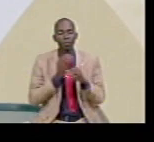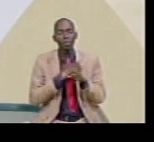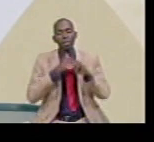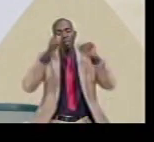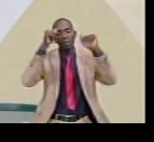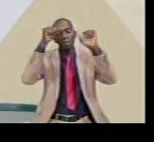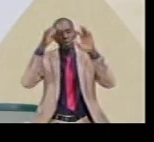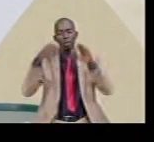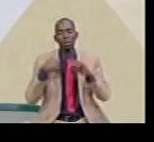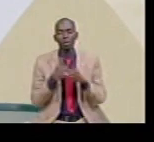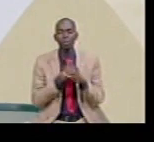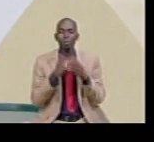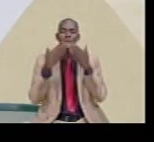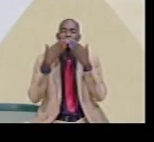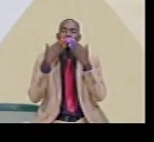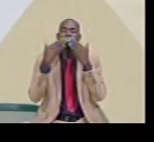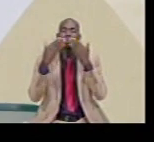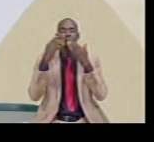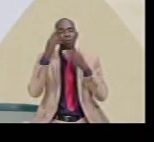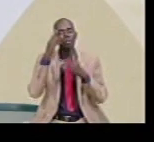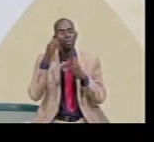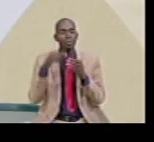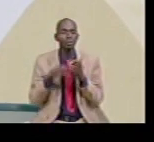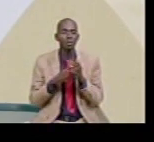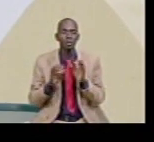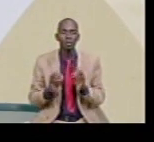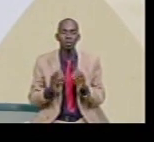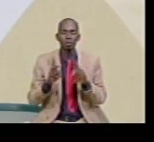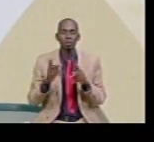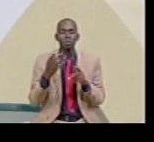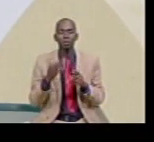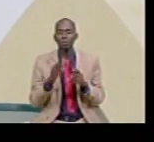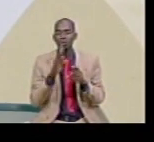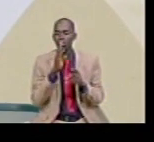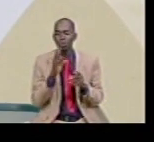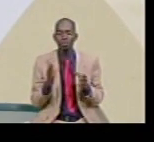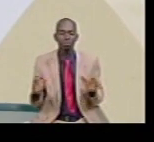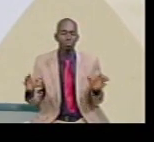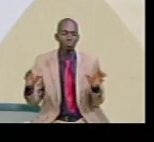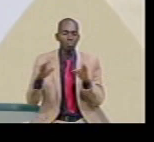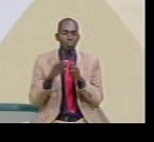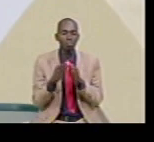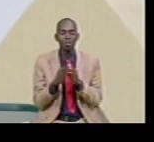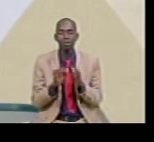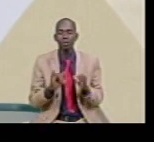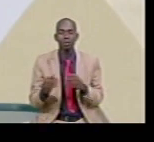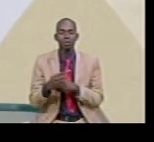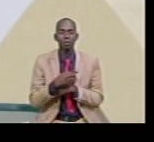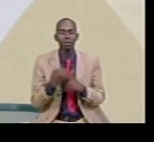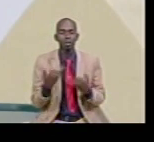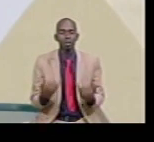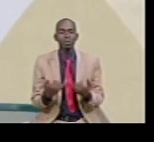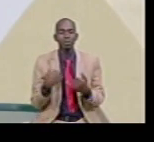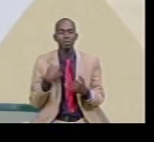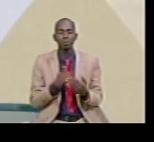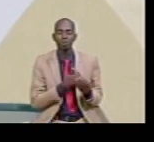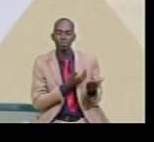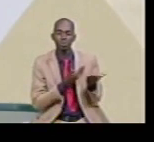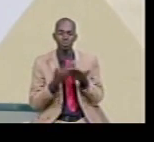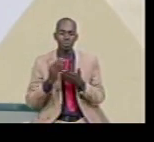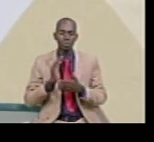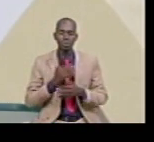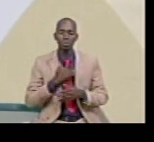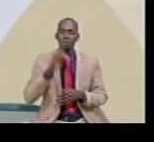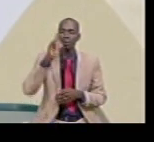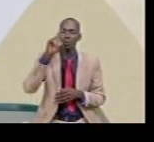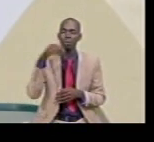this privilege to be together this morning. We raise our tithe and offering to you, and we're asking,